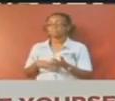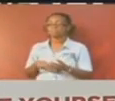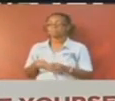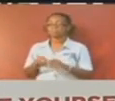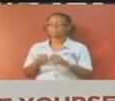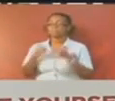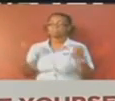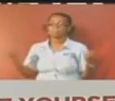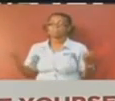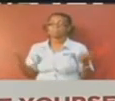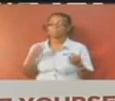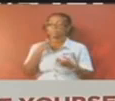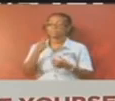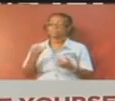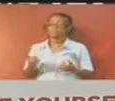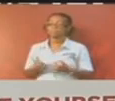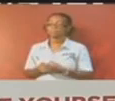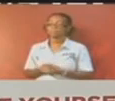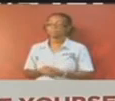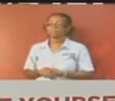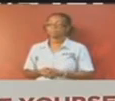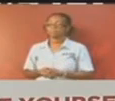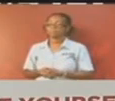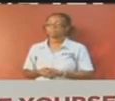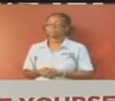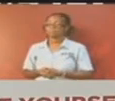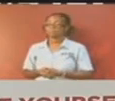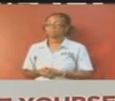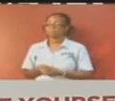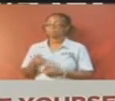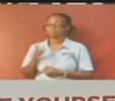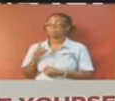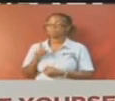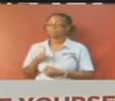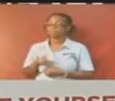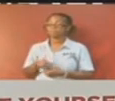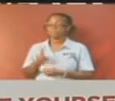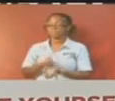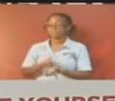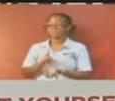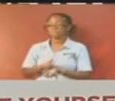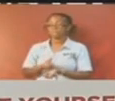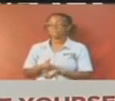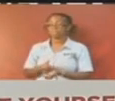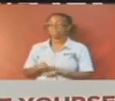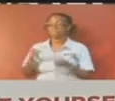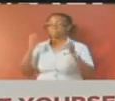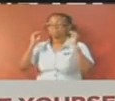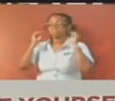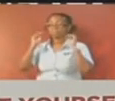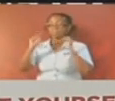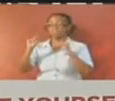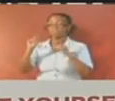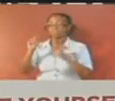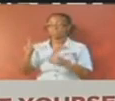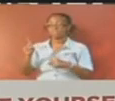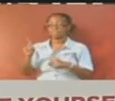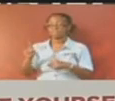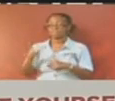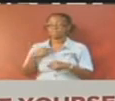It says, he finds himself the butt of memes and public scorn, which I have no problem with, it comes with the